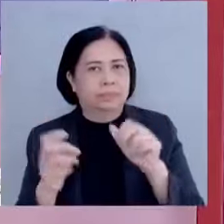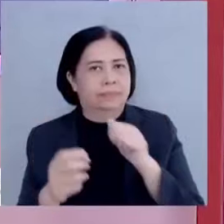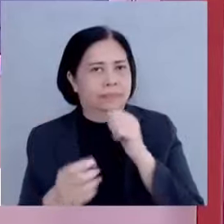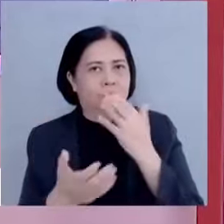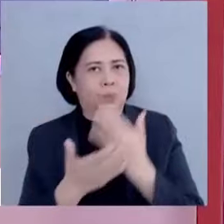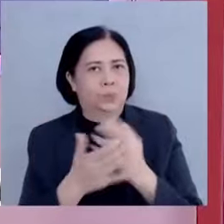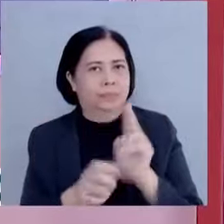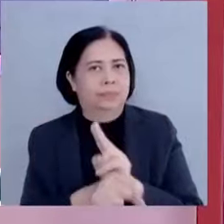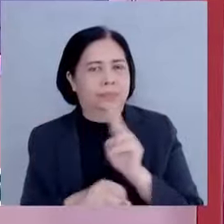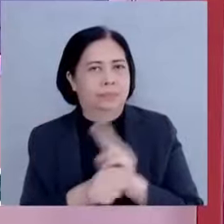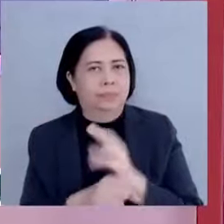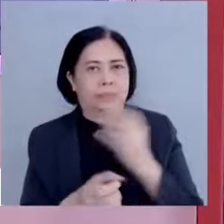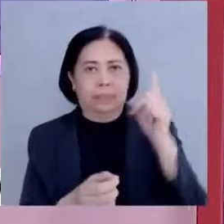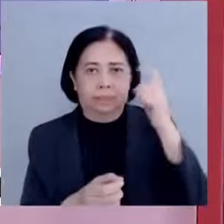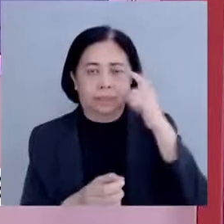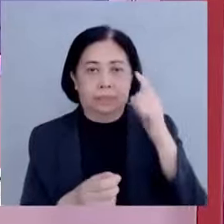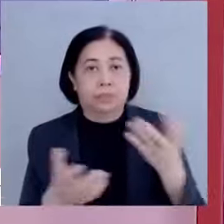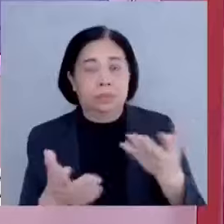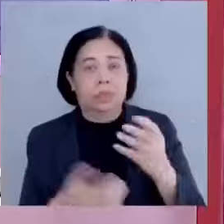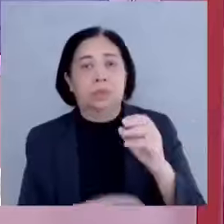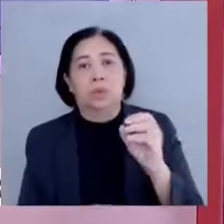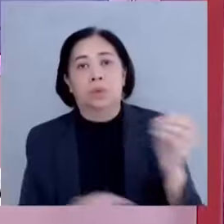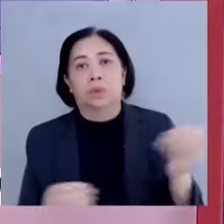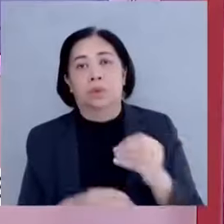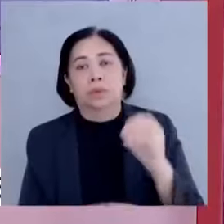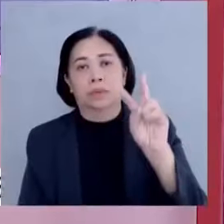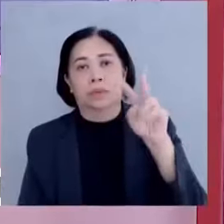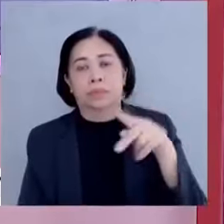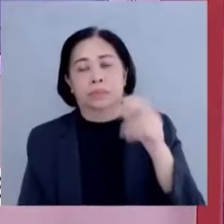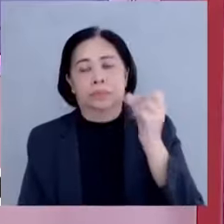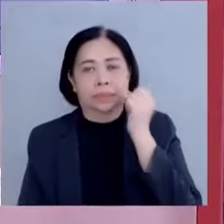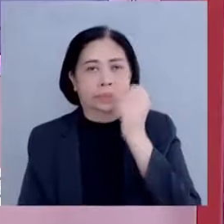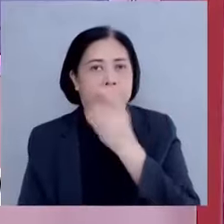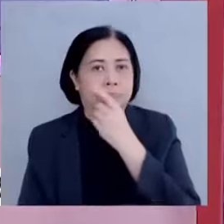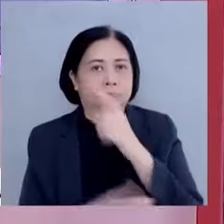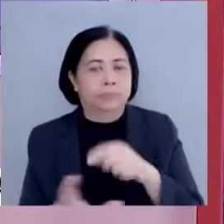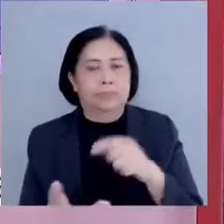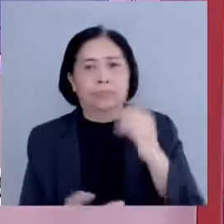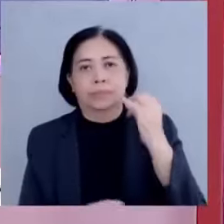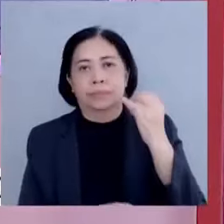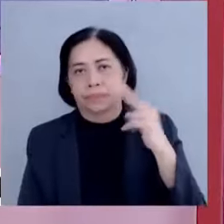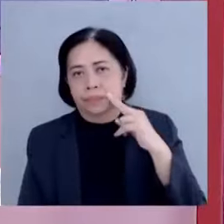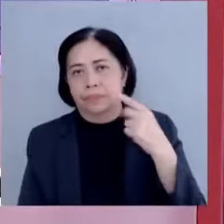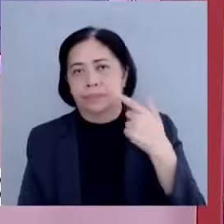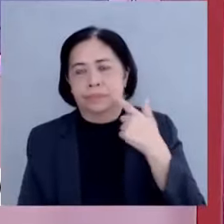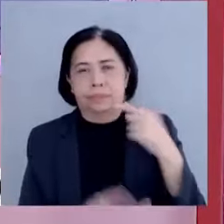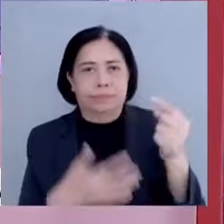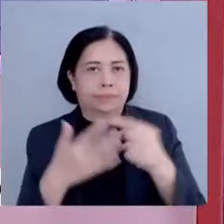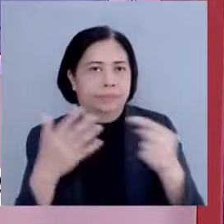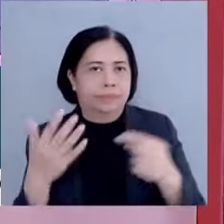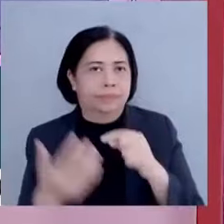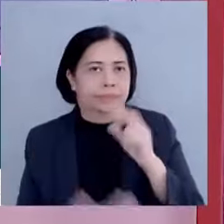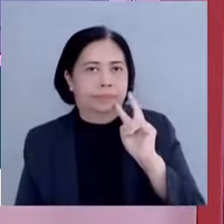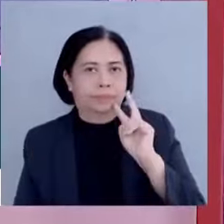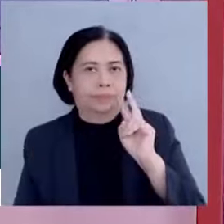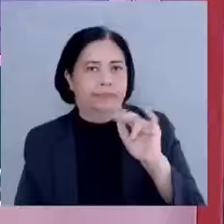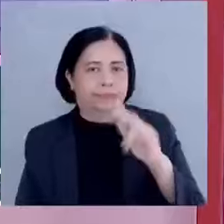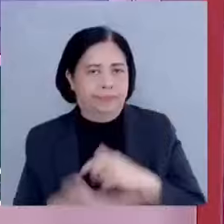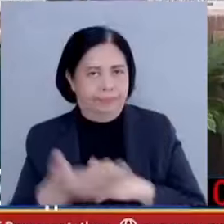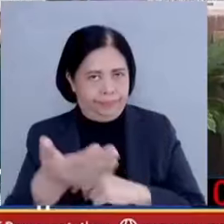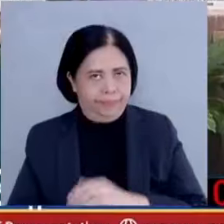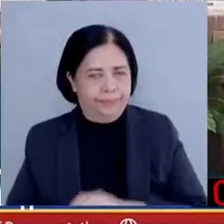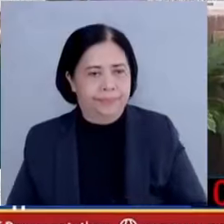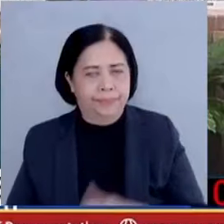funds by the office of Vice President Sara Duterte. Our very own Vivian Gulia now on the line with the details. Viv, over to you.